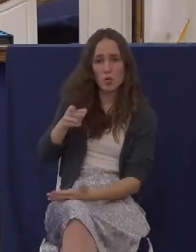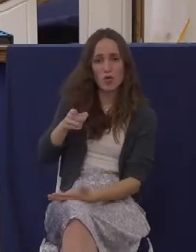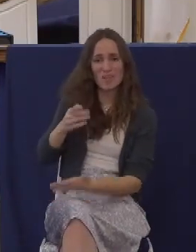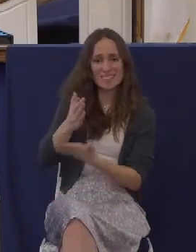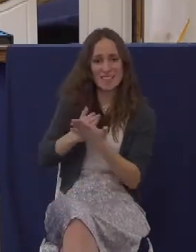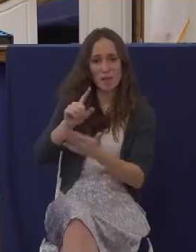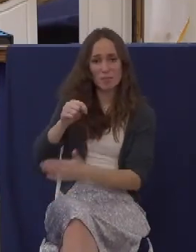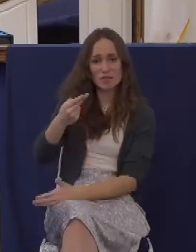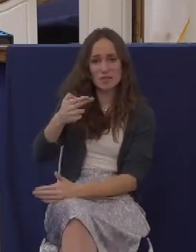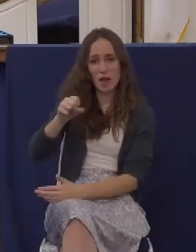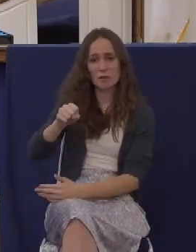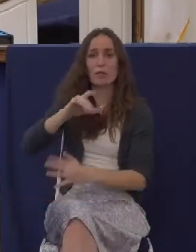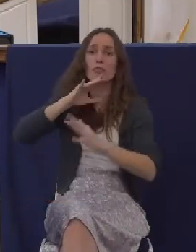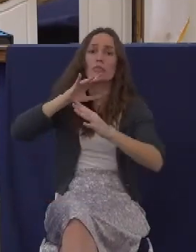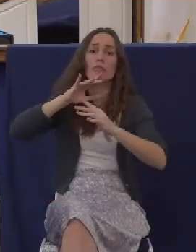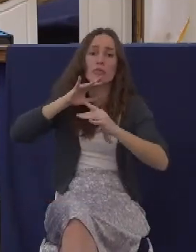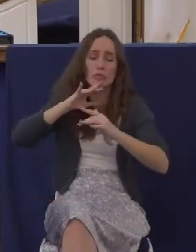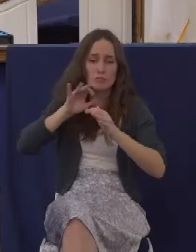it should.